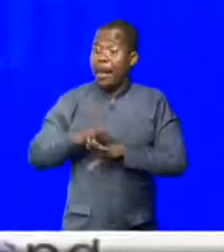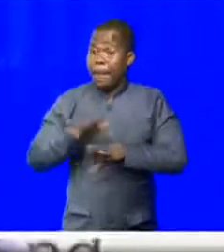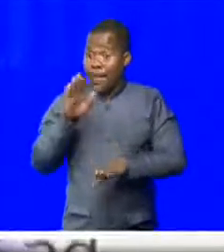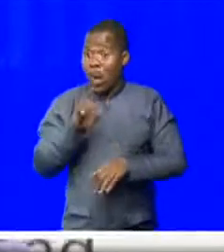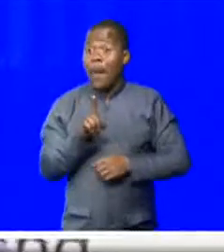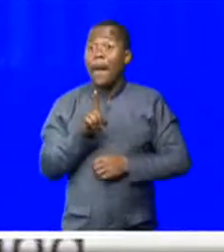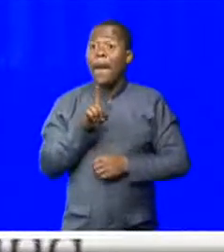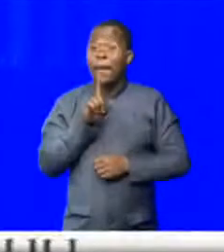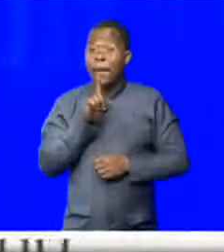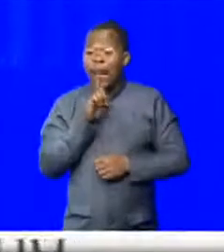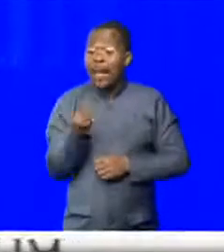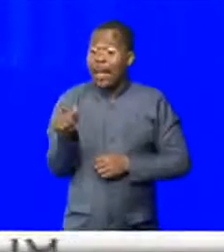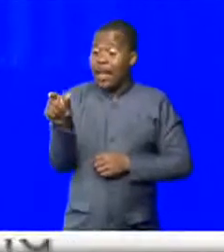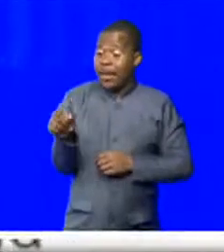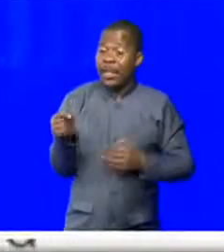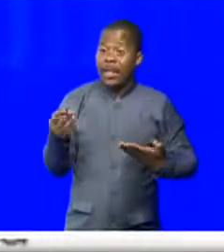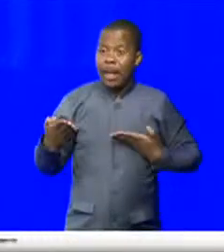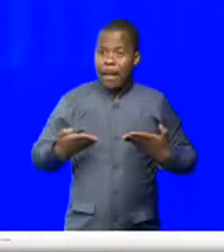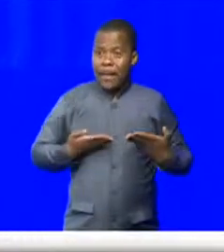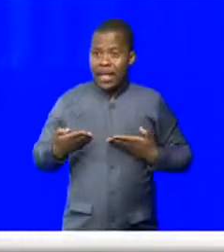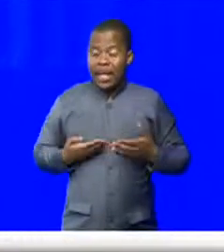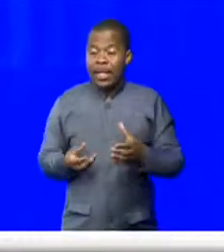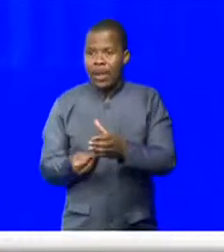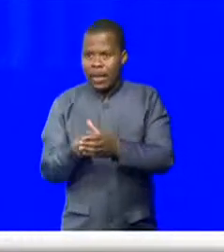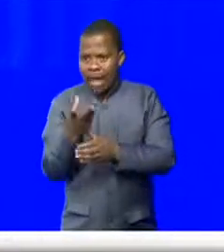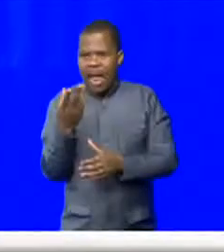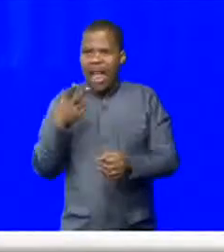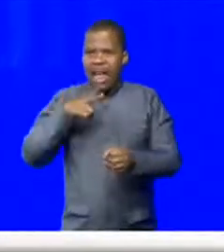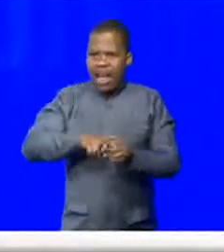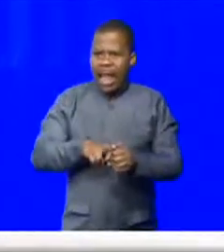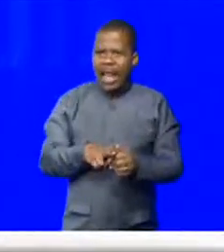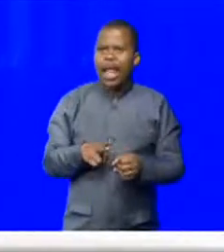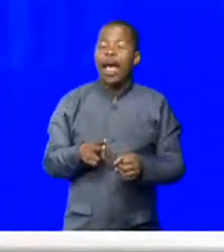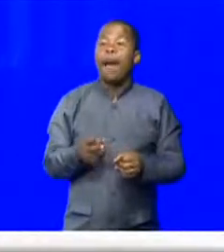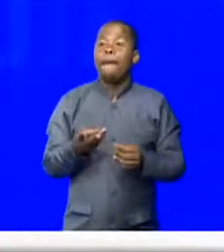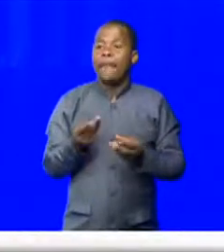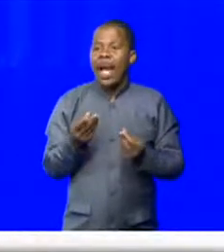uthi angayicala ibusiness bese ujaka kudla.